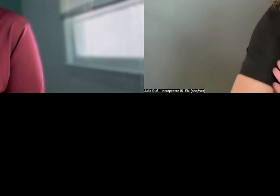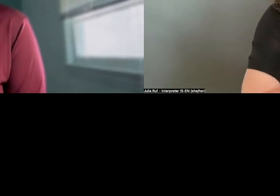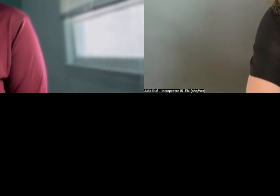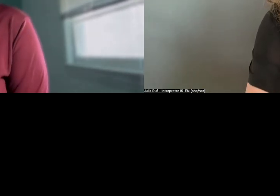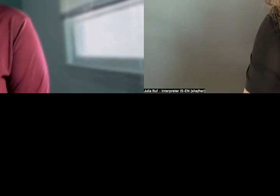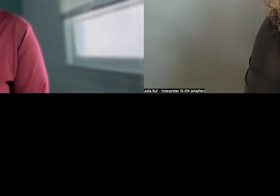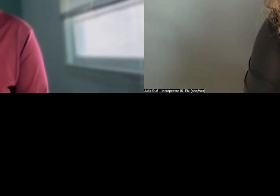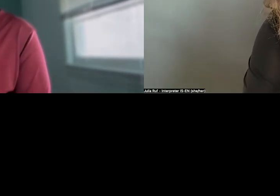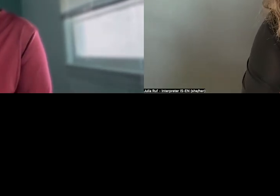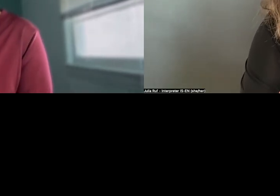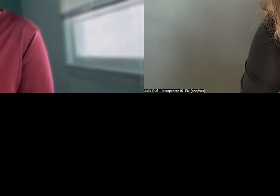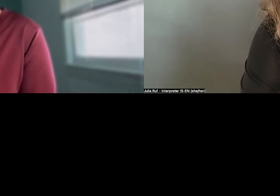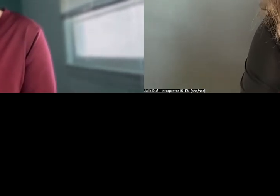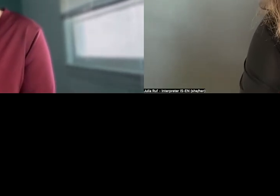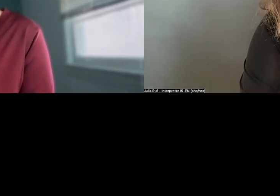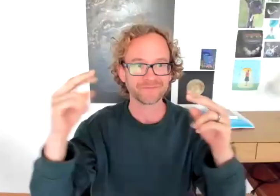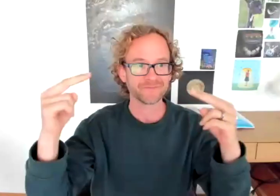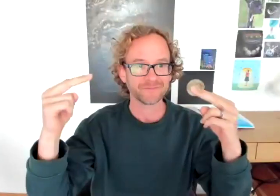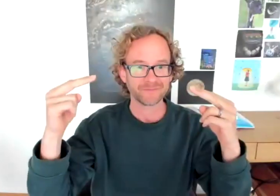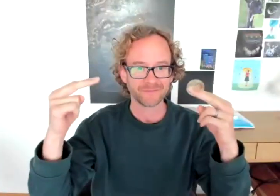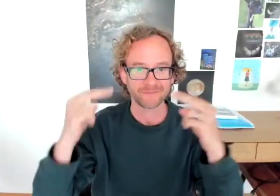Hello. Oh, I can sign the question. No problem.